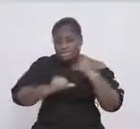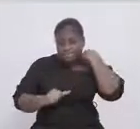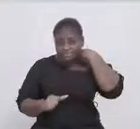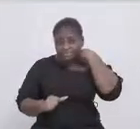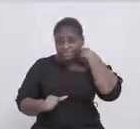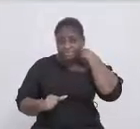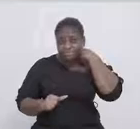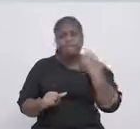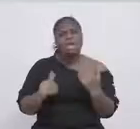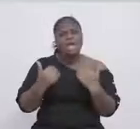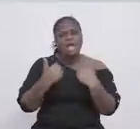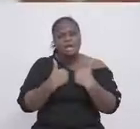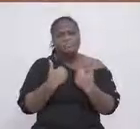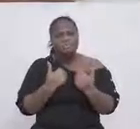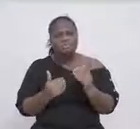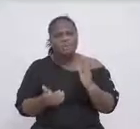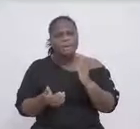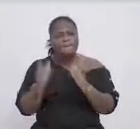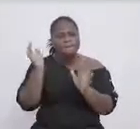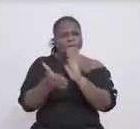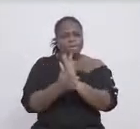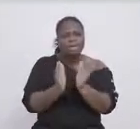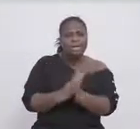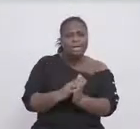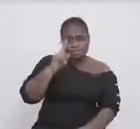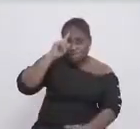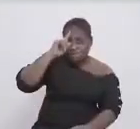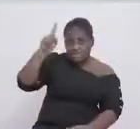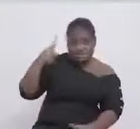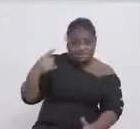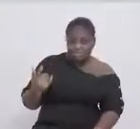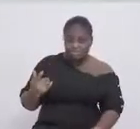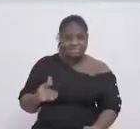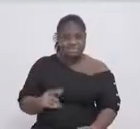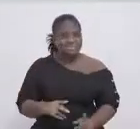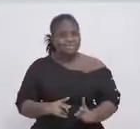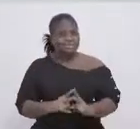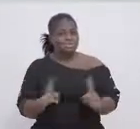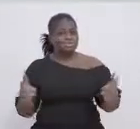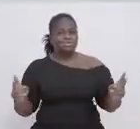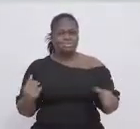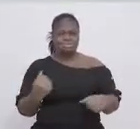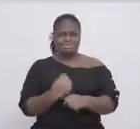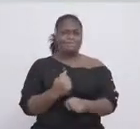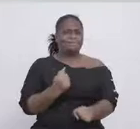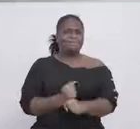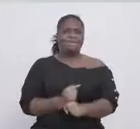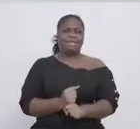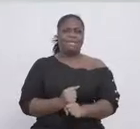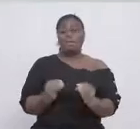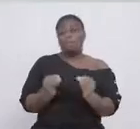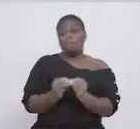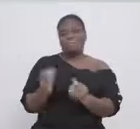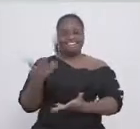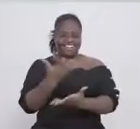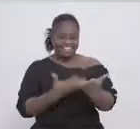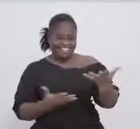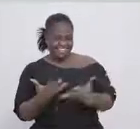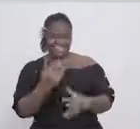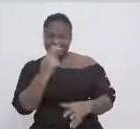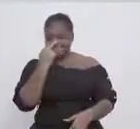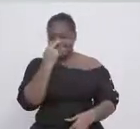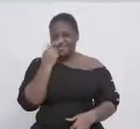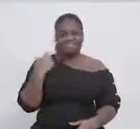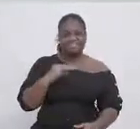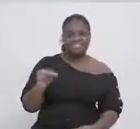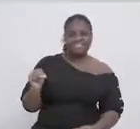whole, you have to be a shark, you have to be super smart, you know, will make it more engaging and fun for them. And